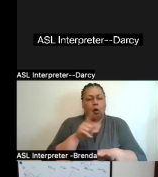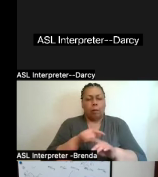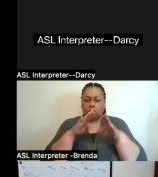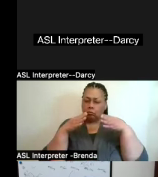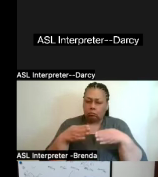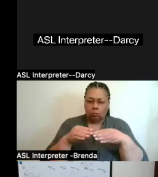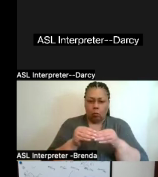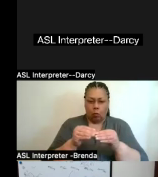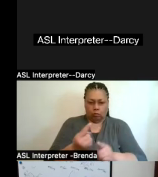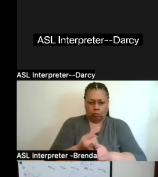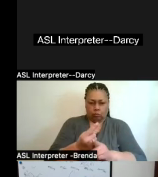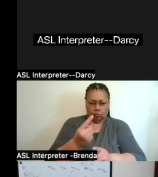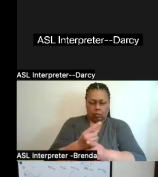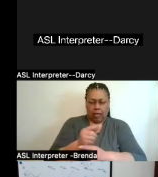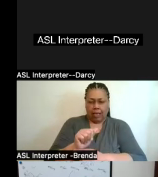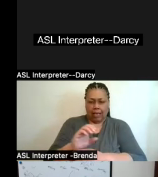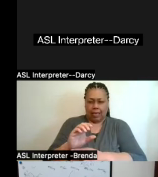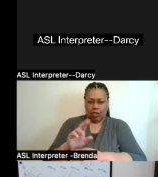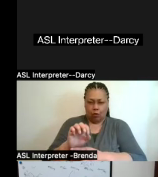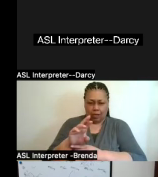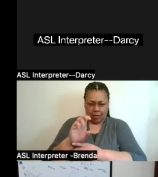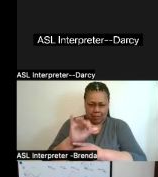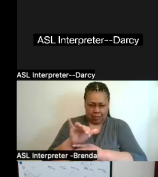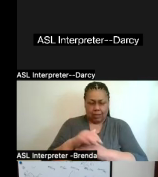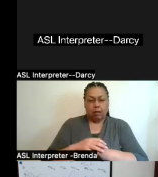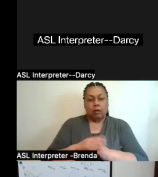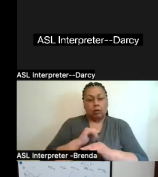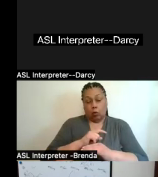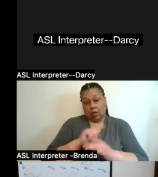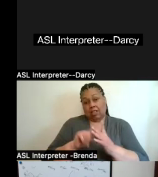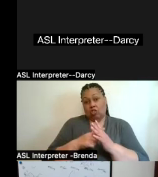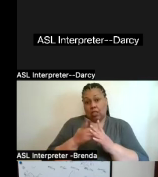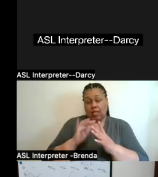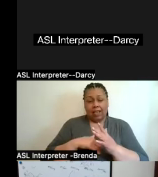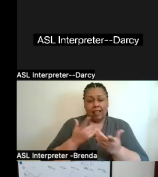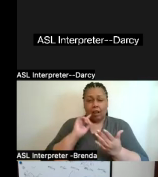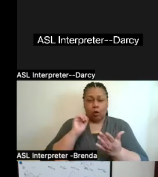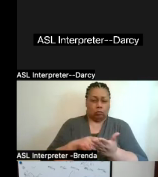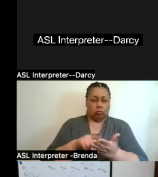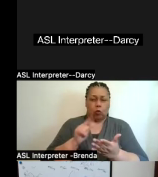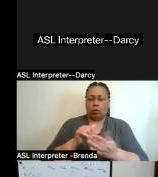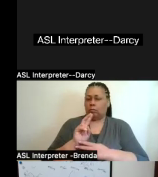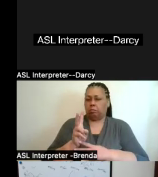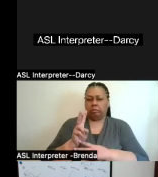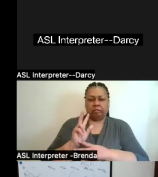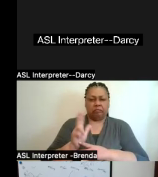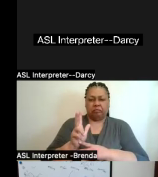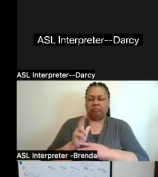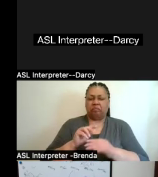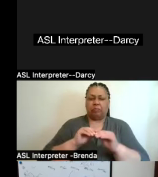the accuracy. So yeah, so the initial location will come out within about 2 to 3 minutes, and